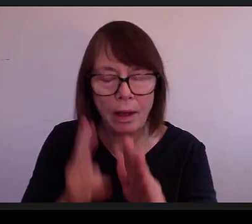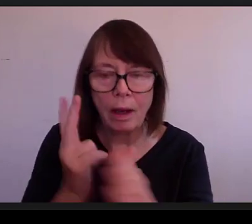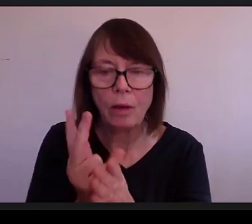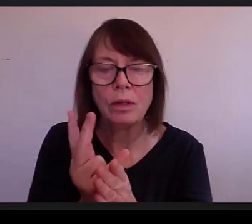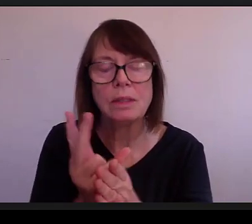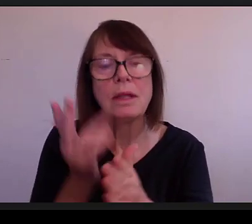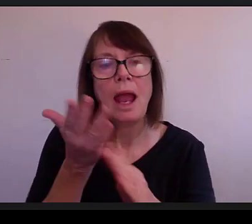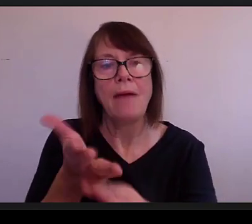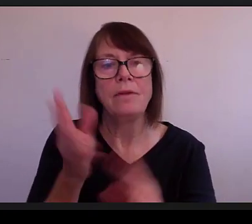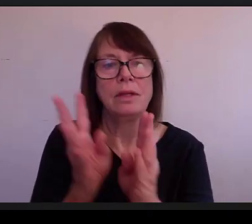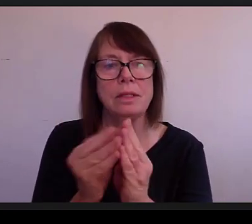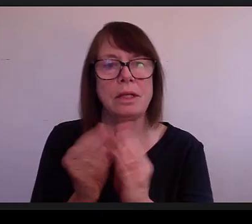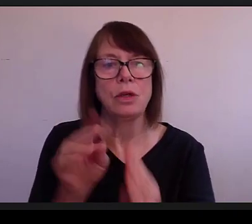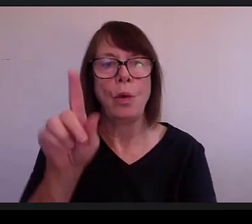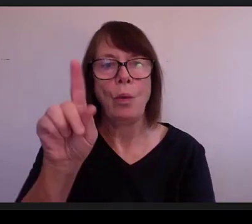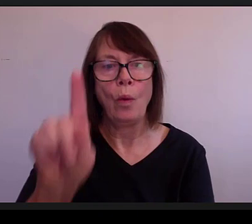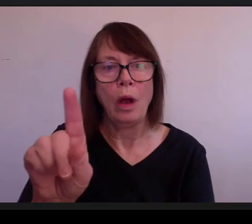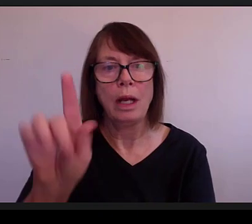number,